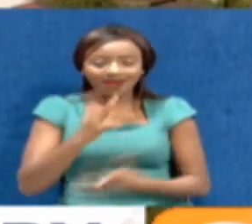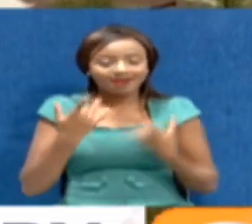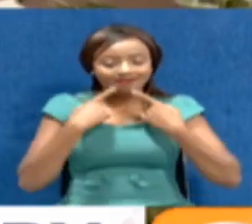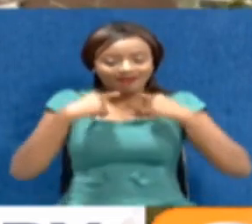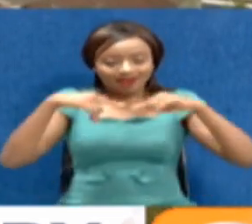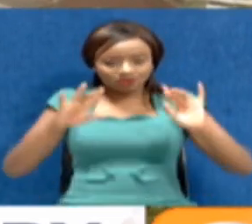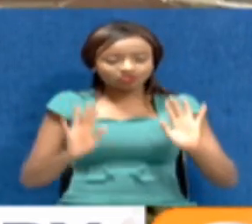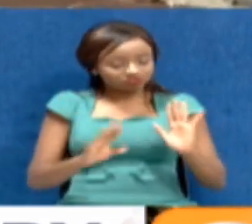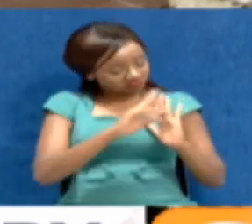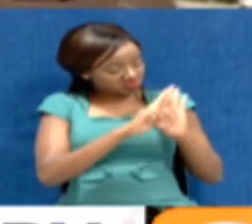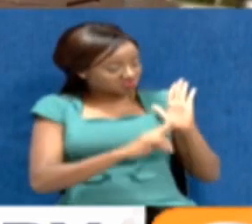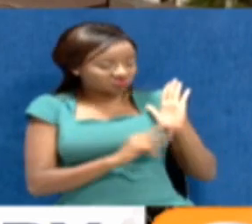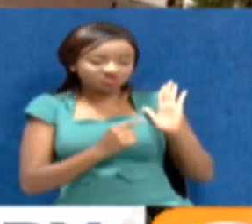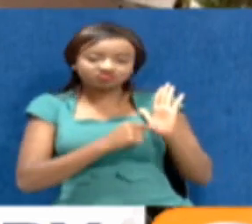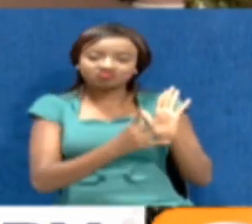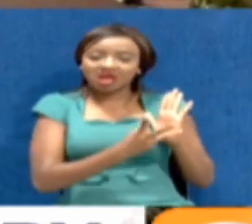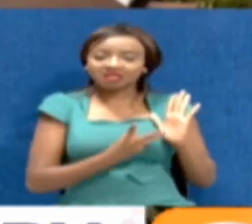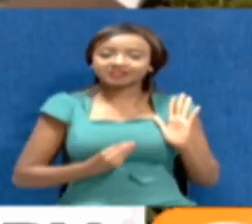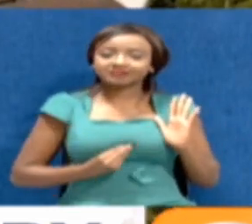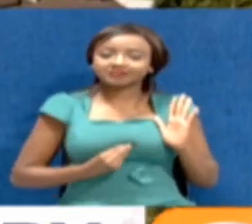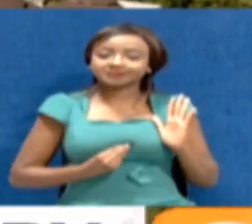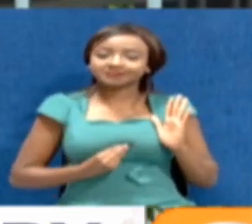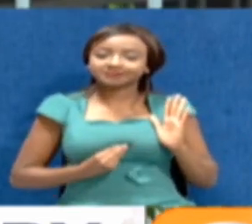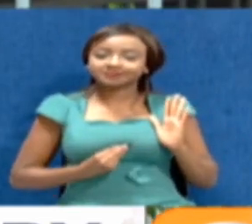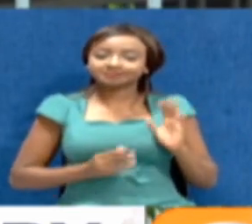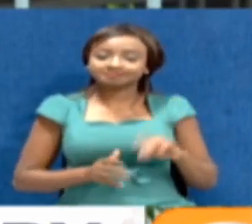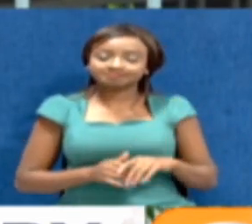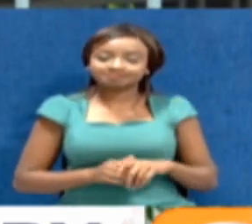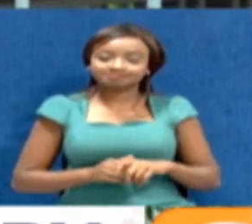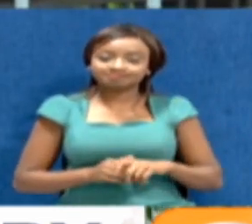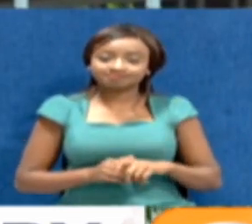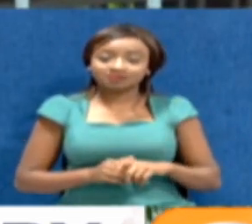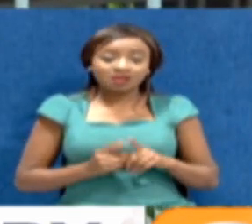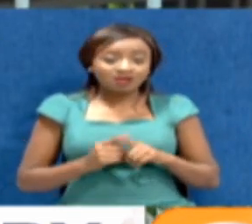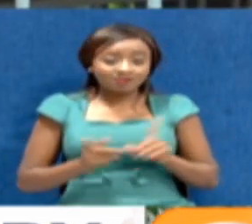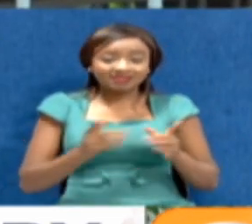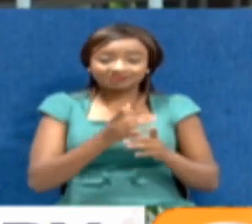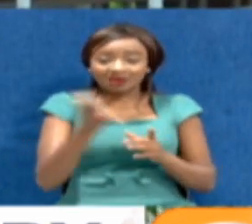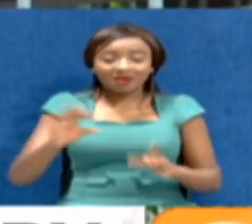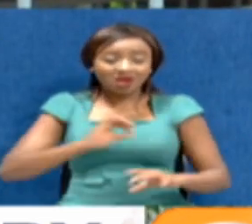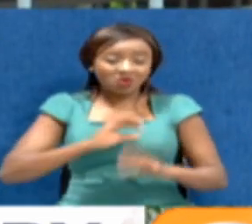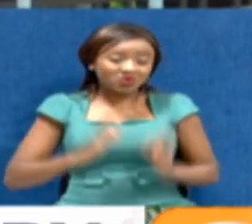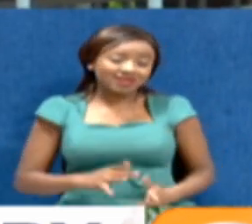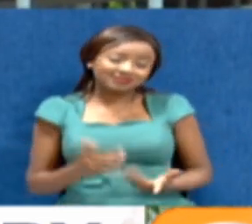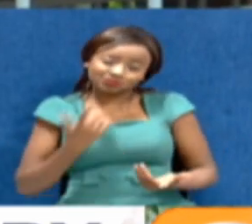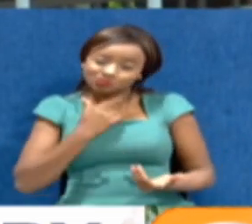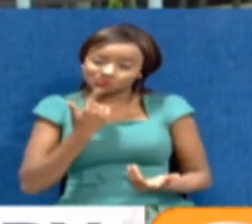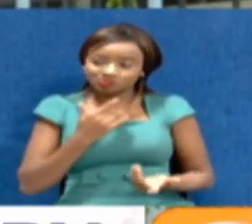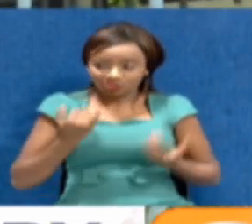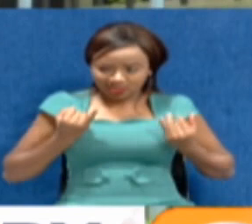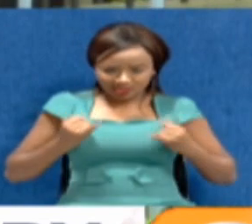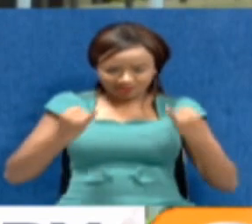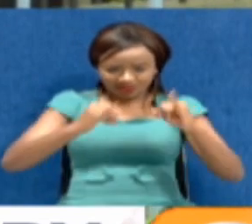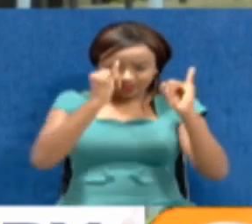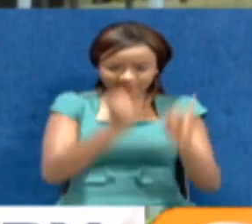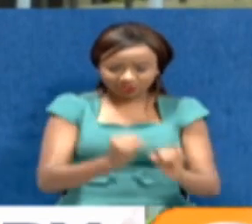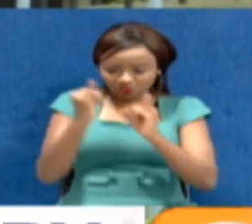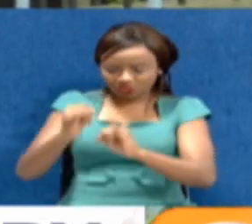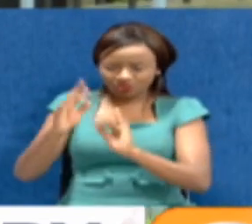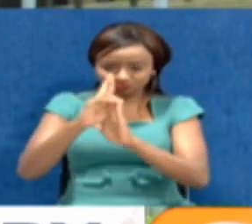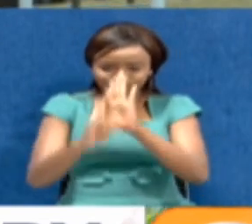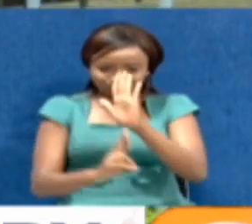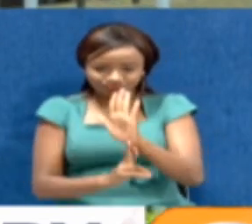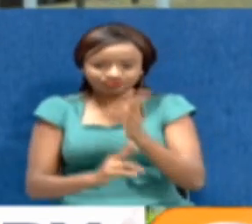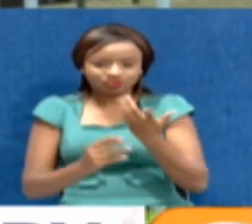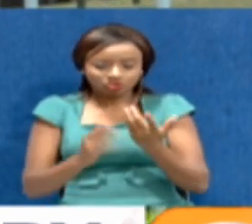the protocols as they seek to reverse the losses. The government now says that the onus lie with the industry actors to implement the new protocols to ensure safety